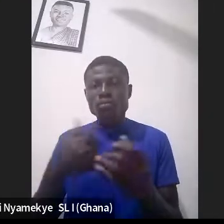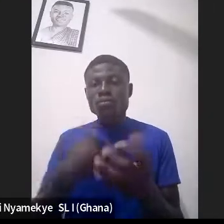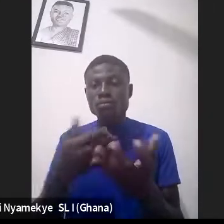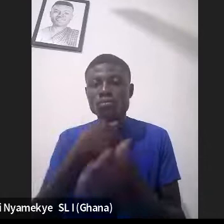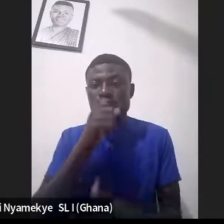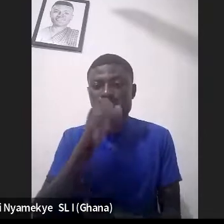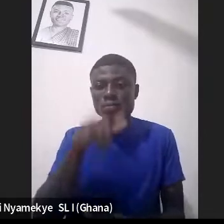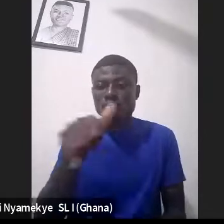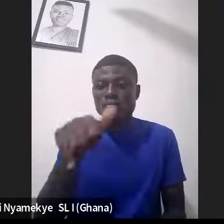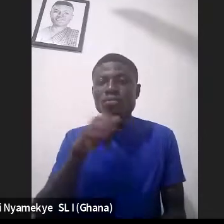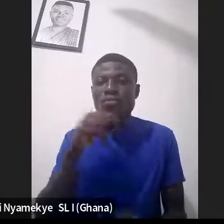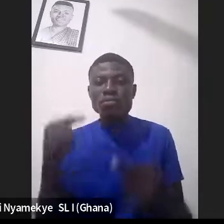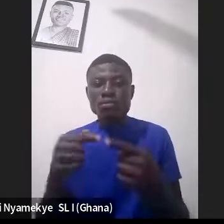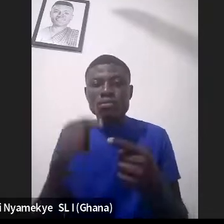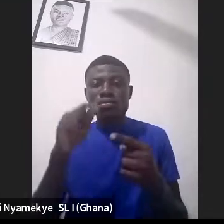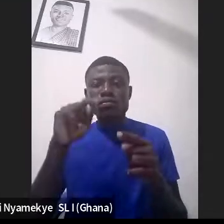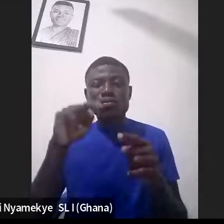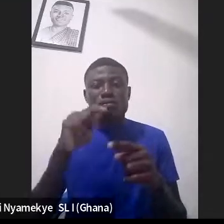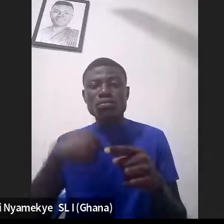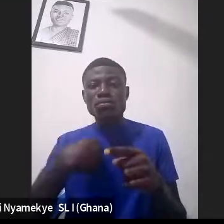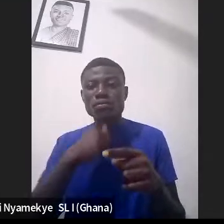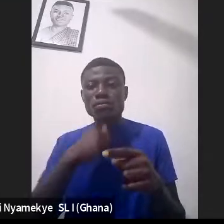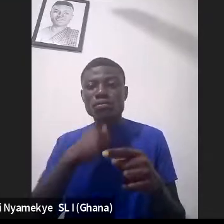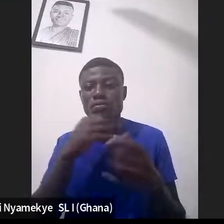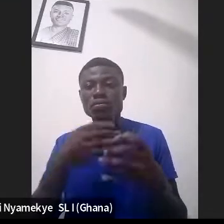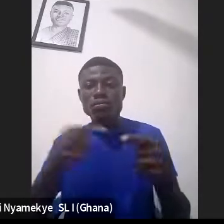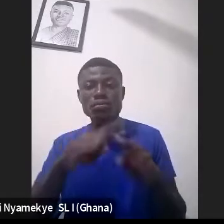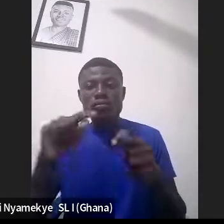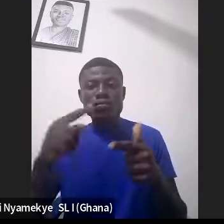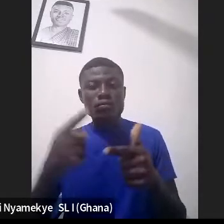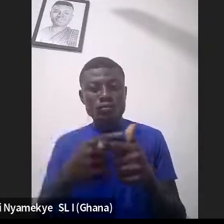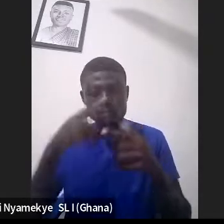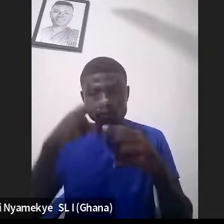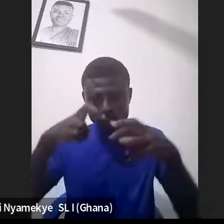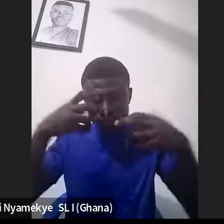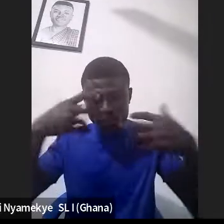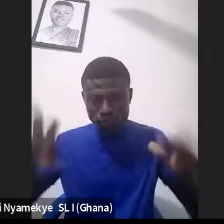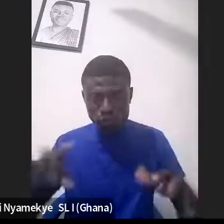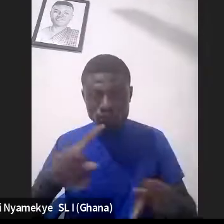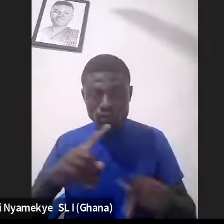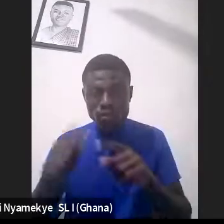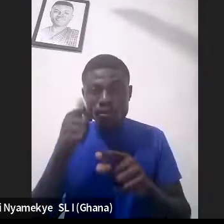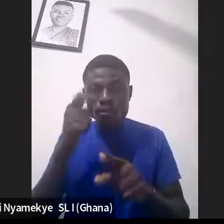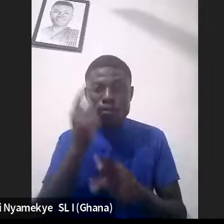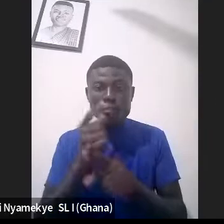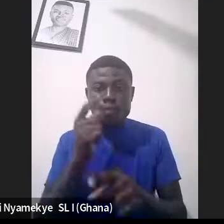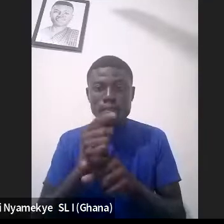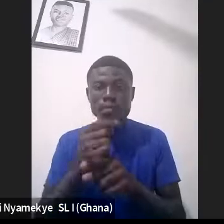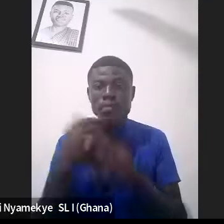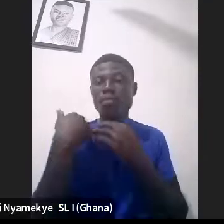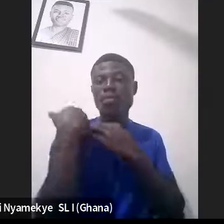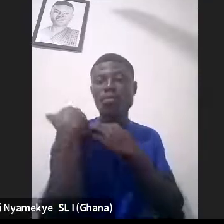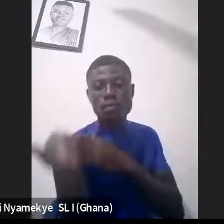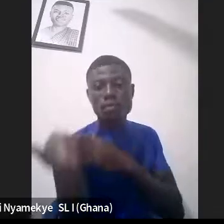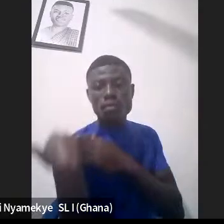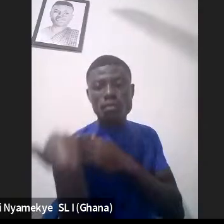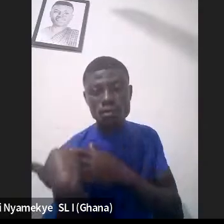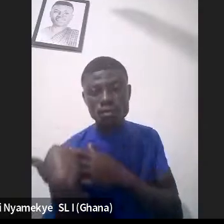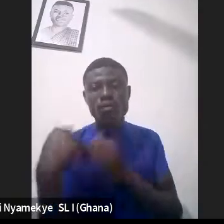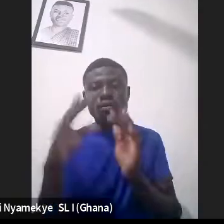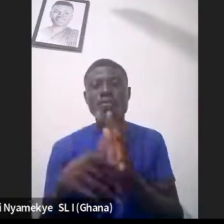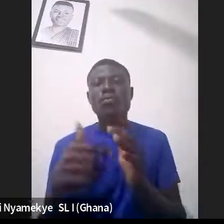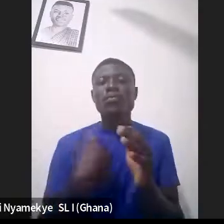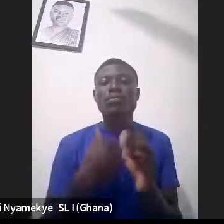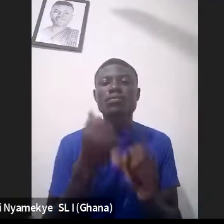the diagnosis. But it was like a weight lifted off his shoulders. I'm going to maybe at some